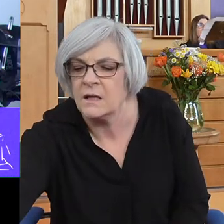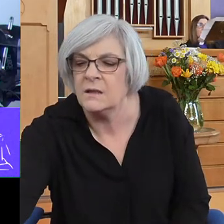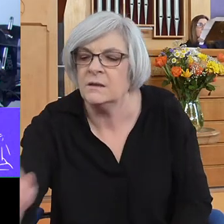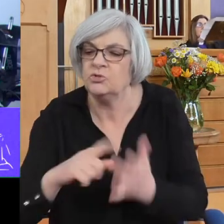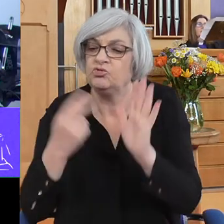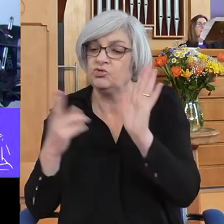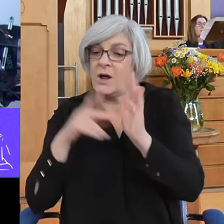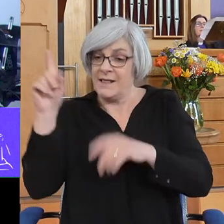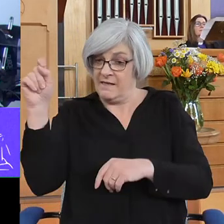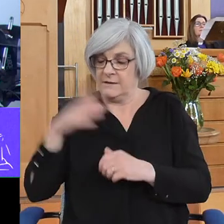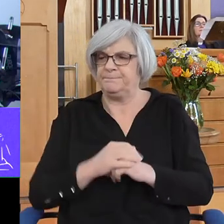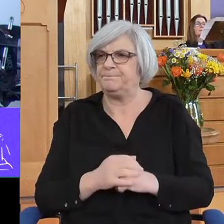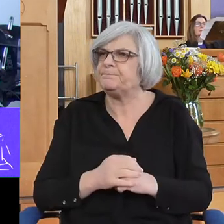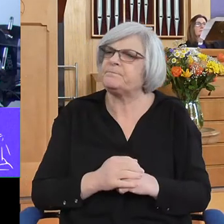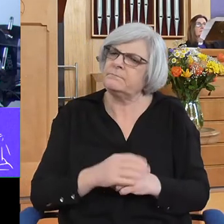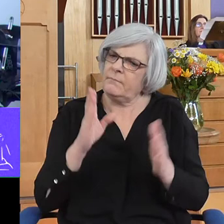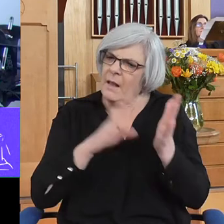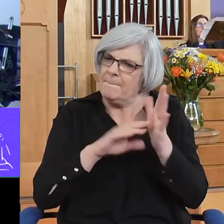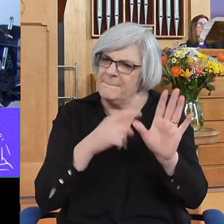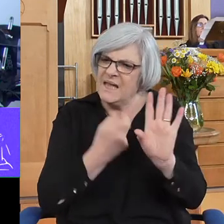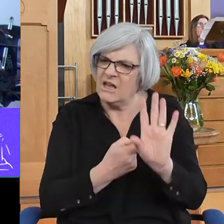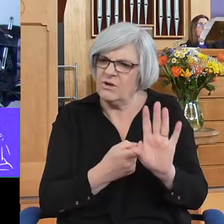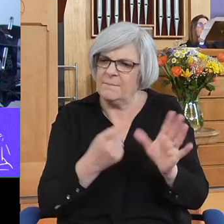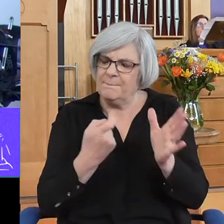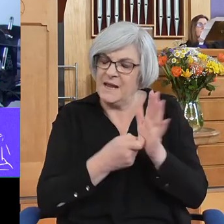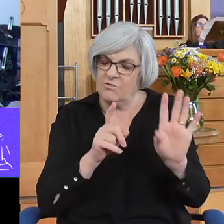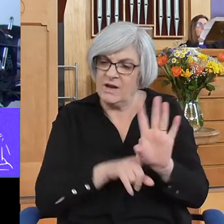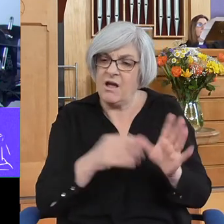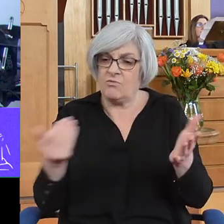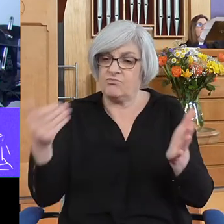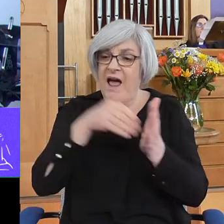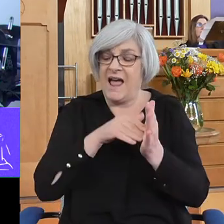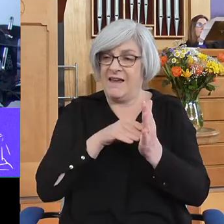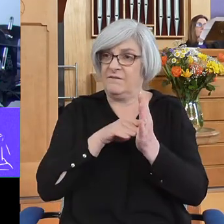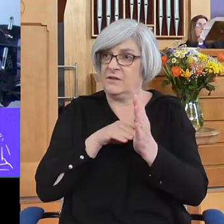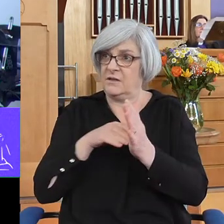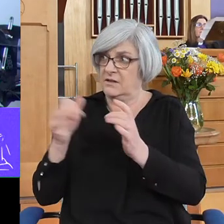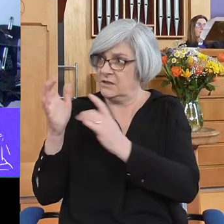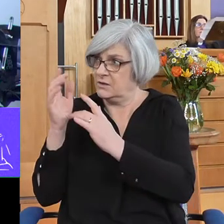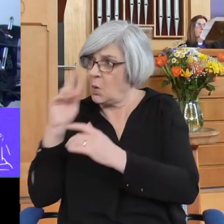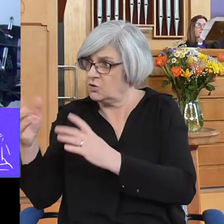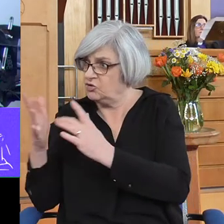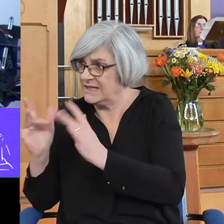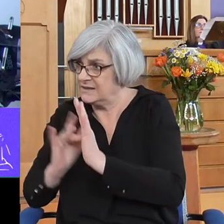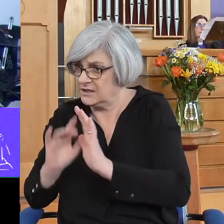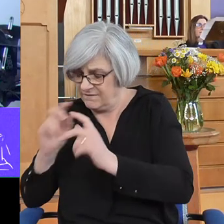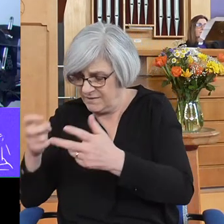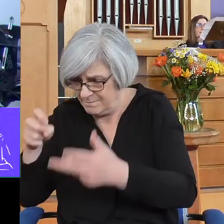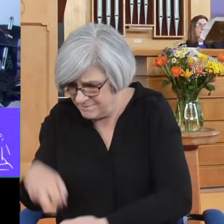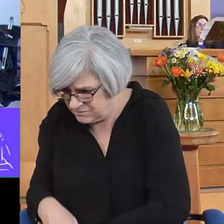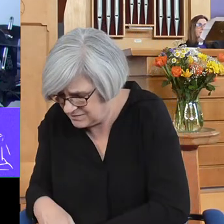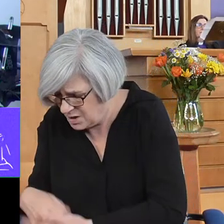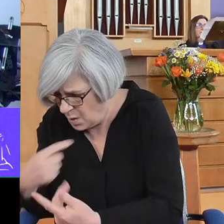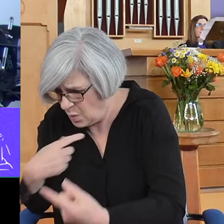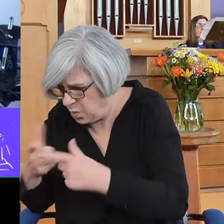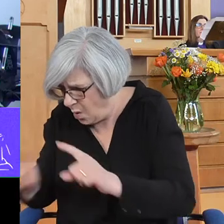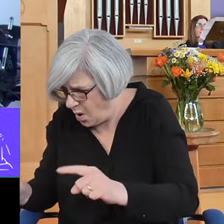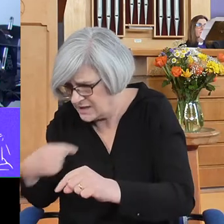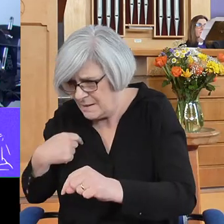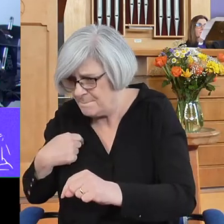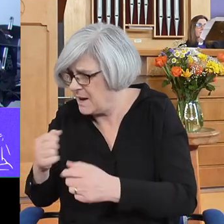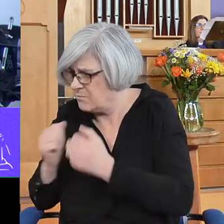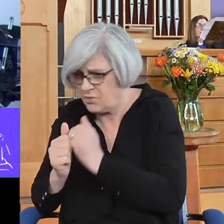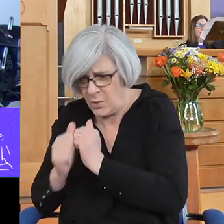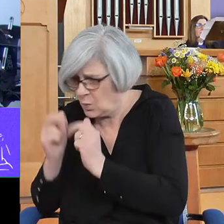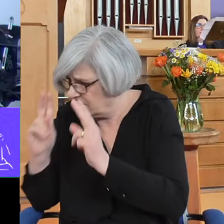Mary reached the place where Jesus was and saw him, she fell at his feet and said, Lord, if you have been here, my brother would